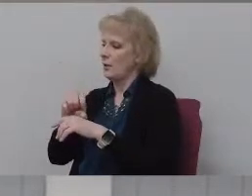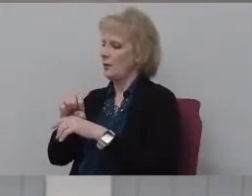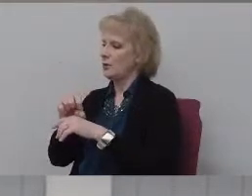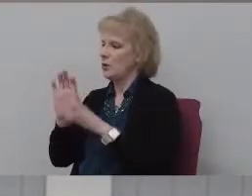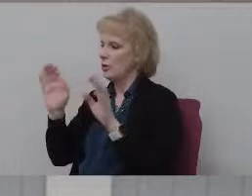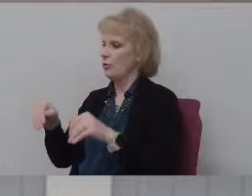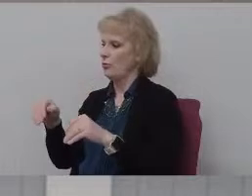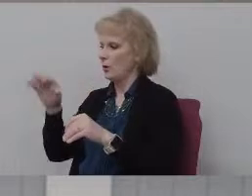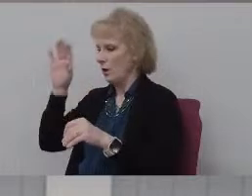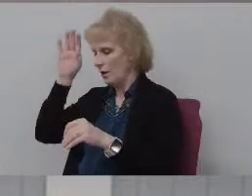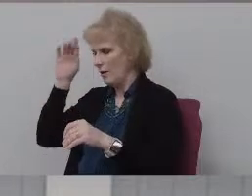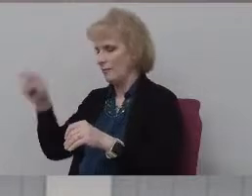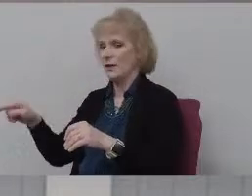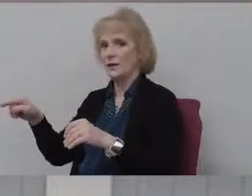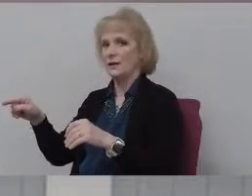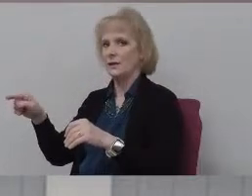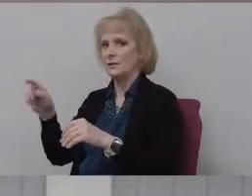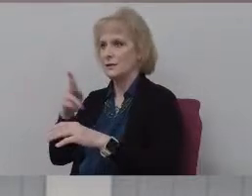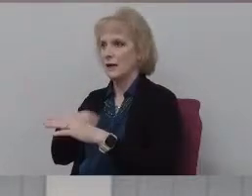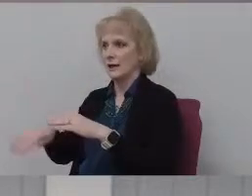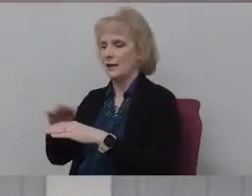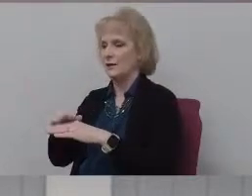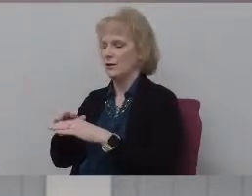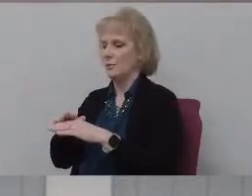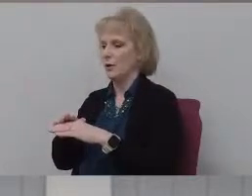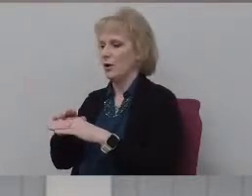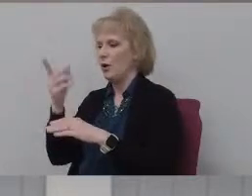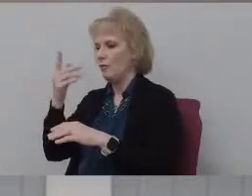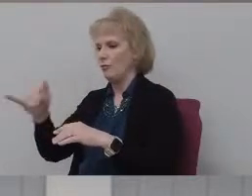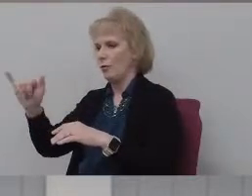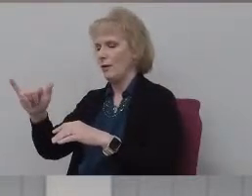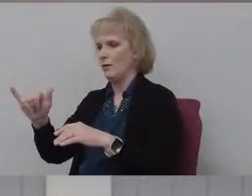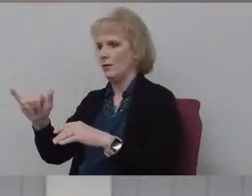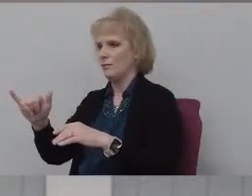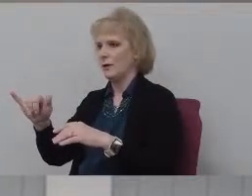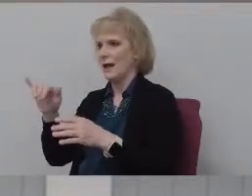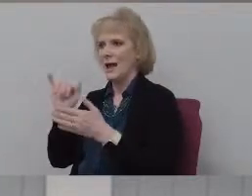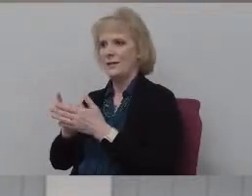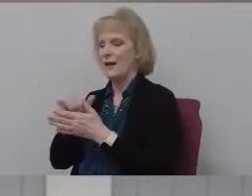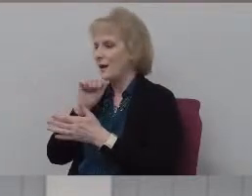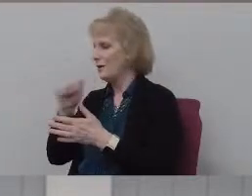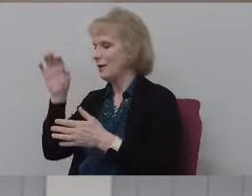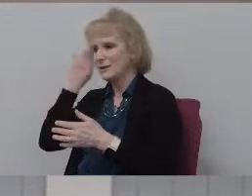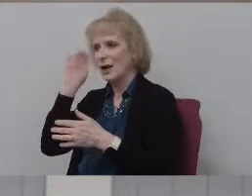his kingdom forever. That doesn't sound like Solomon.